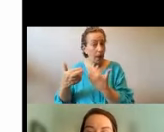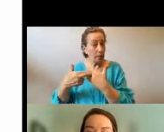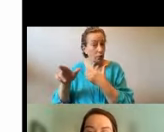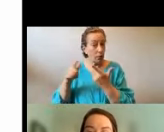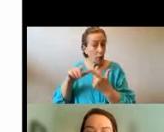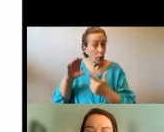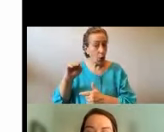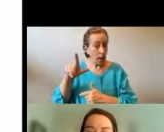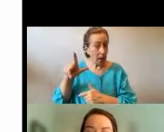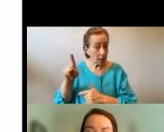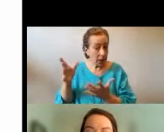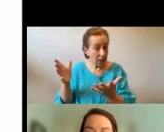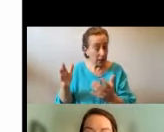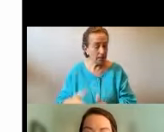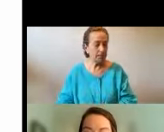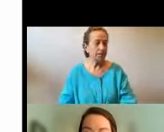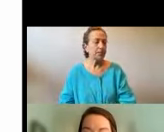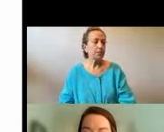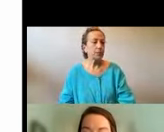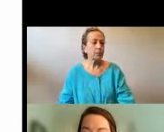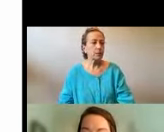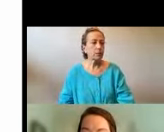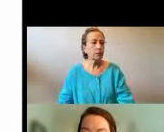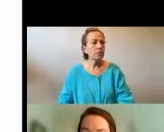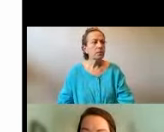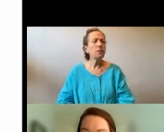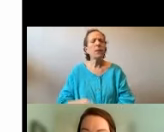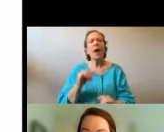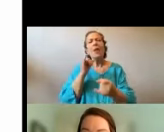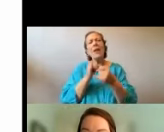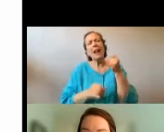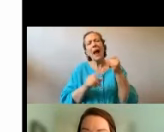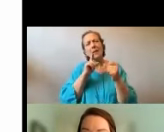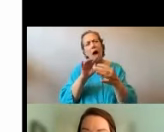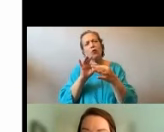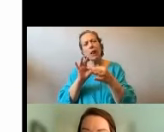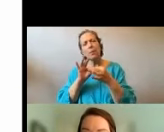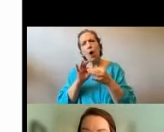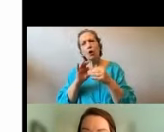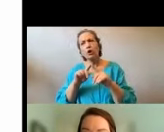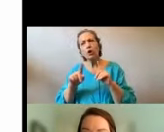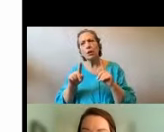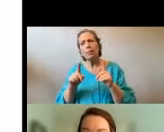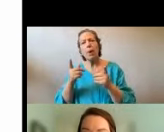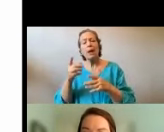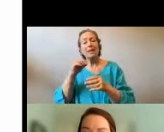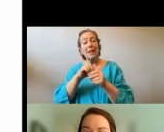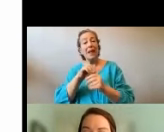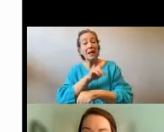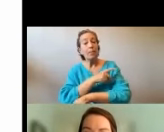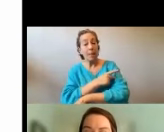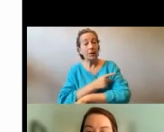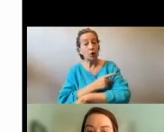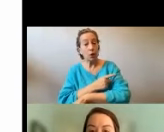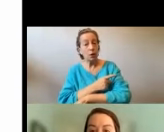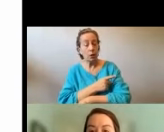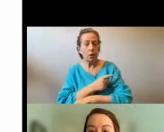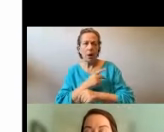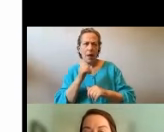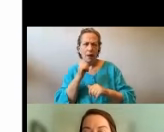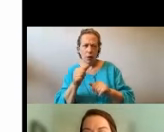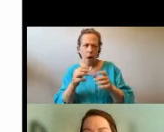And then the last setting that I think is not necessarily a partnership, but a clinical setting to think about is the inpatient setting. There isn't a lot of data